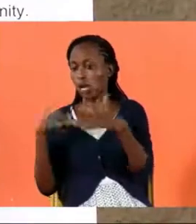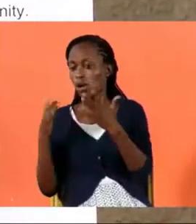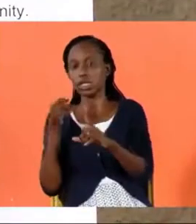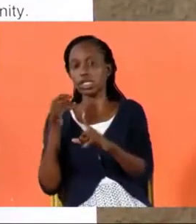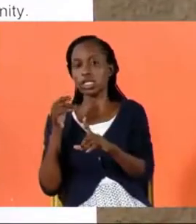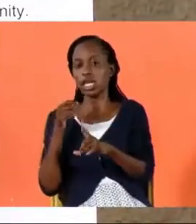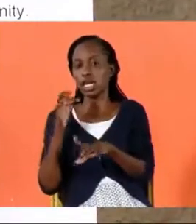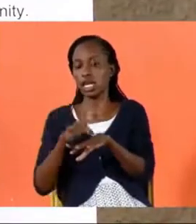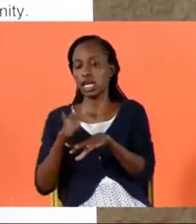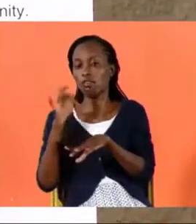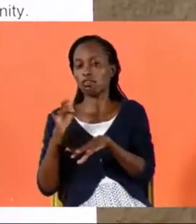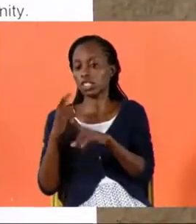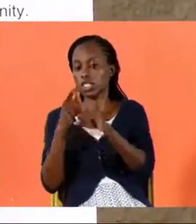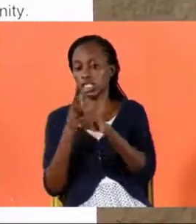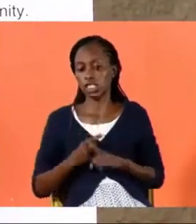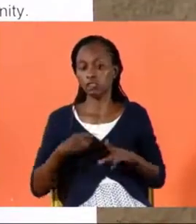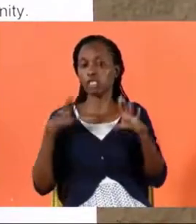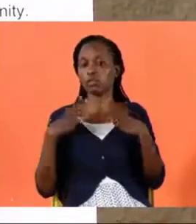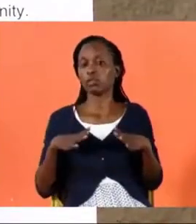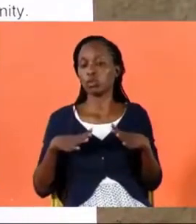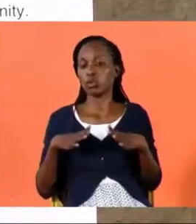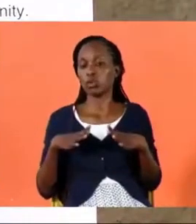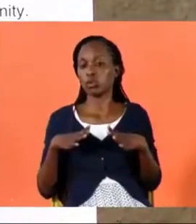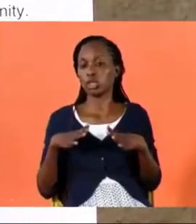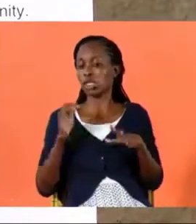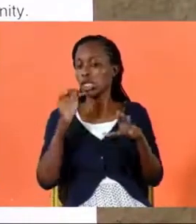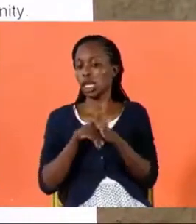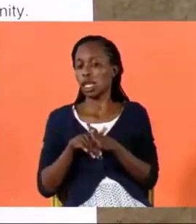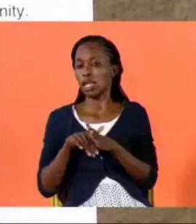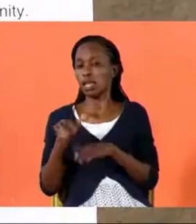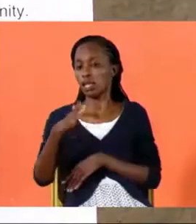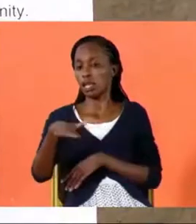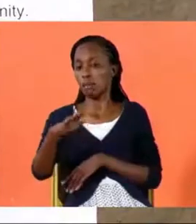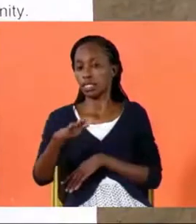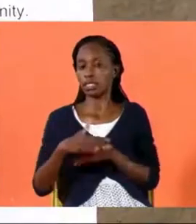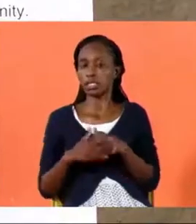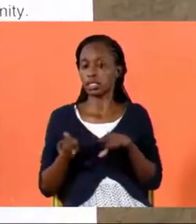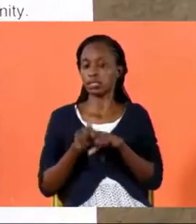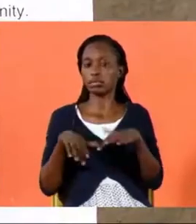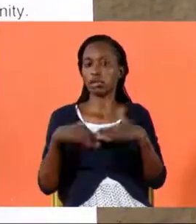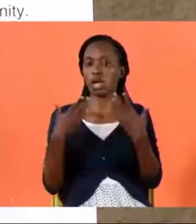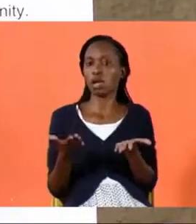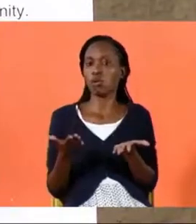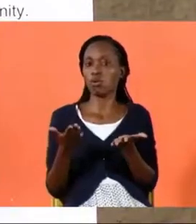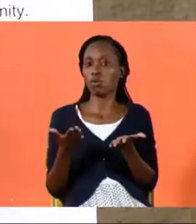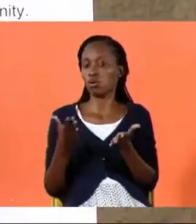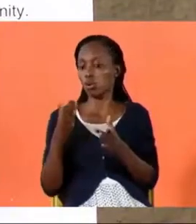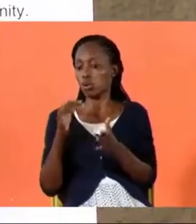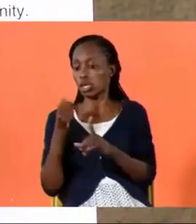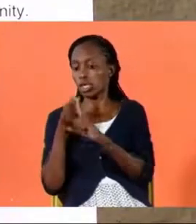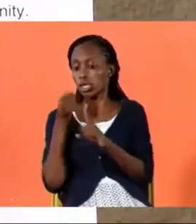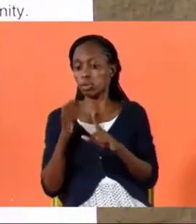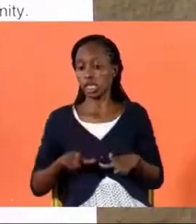affect different players in the market? And how does it, you know, impact the lives